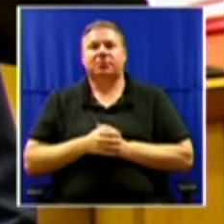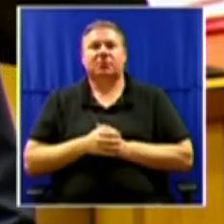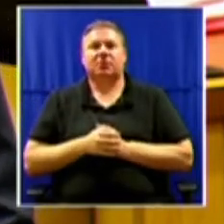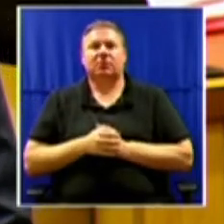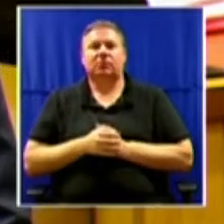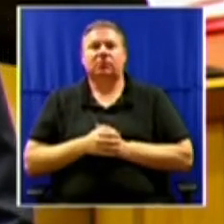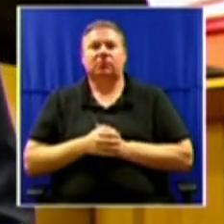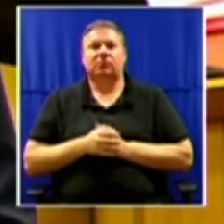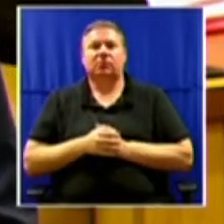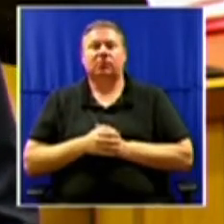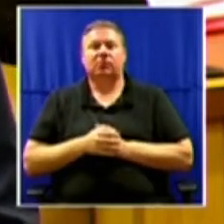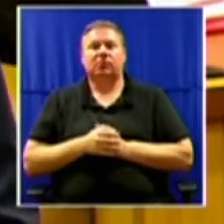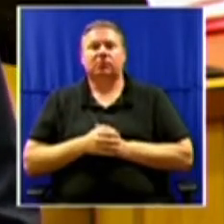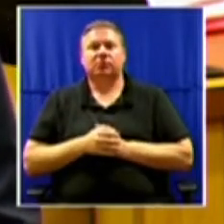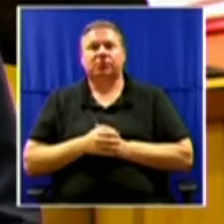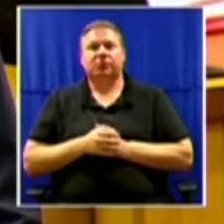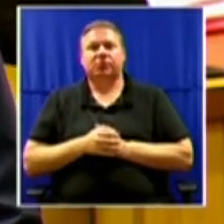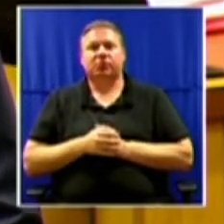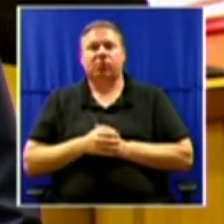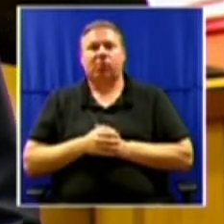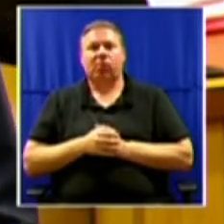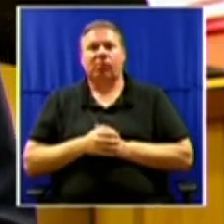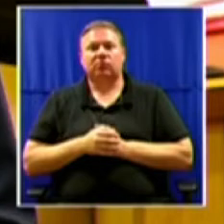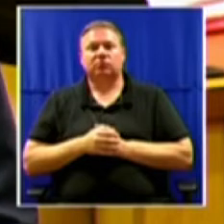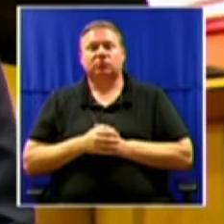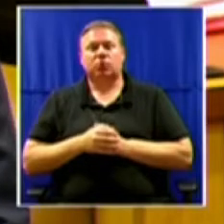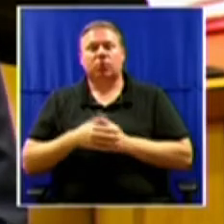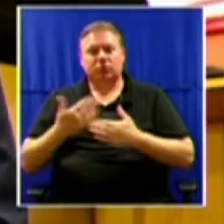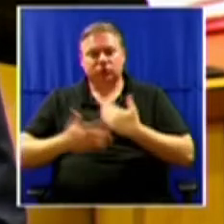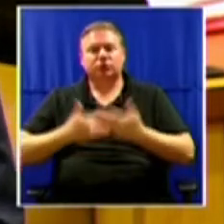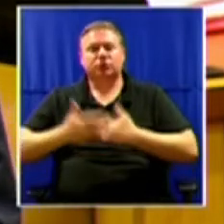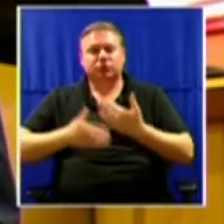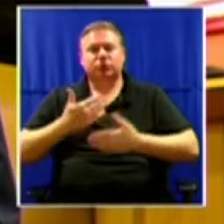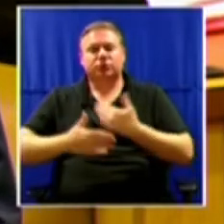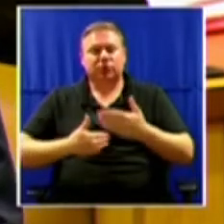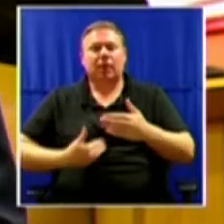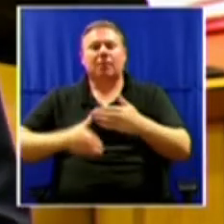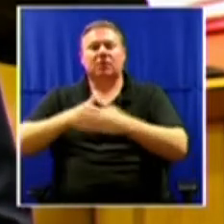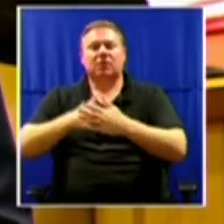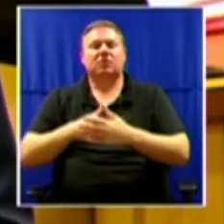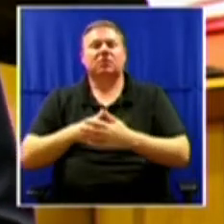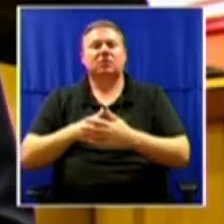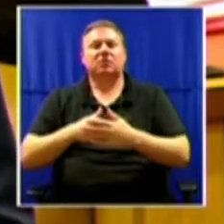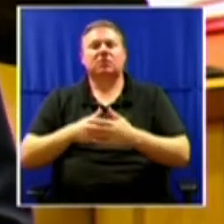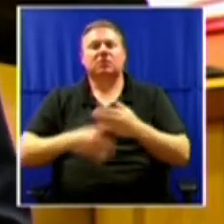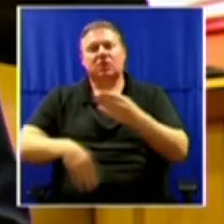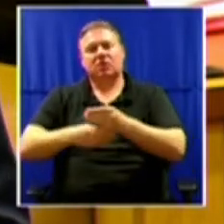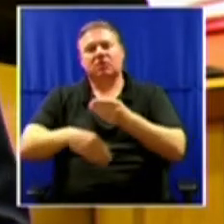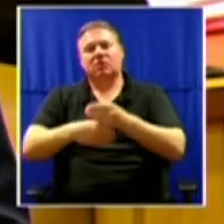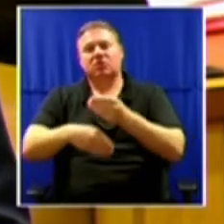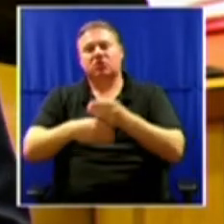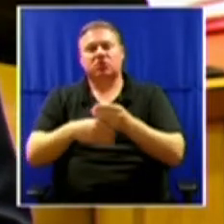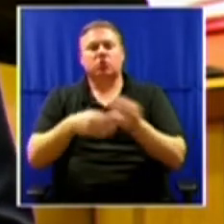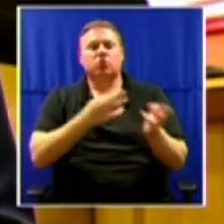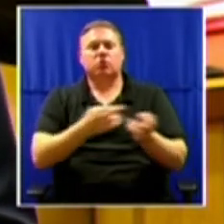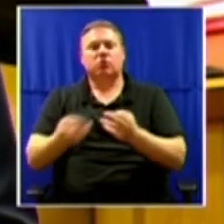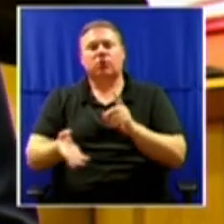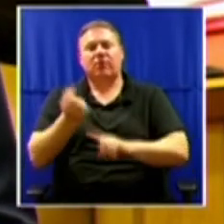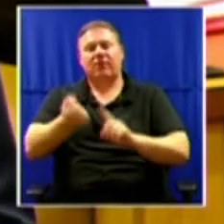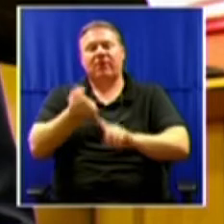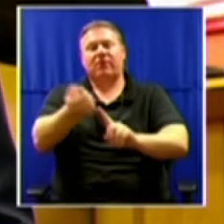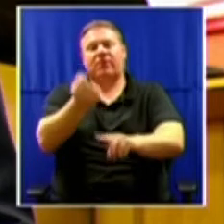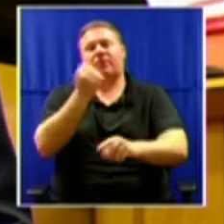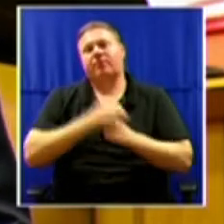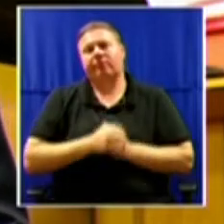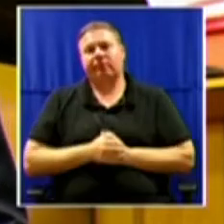until additional resources are found somewhere. At this stage, we will continue to explore where and how we